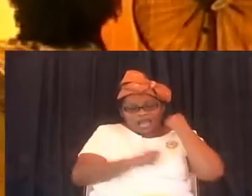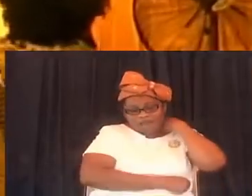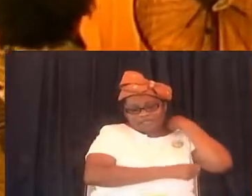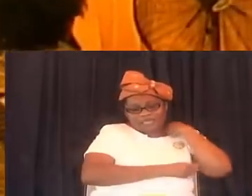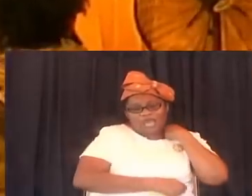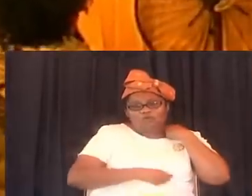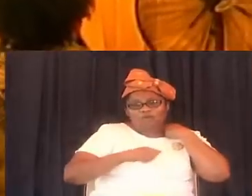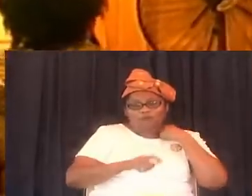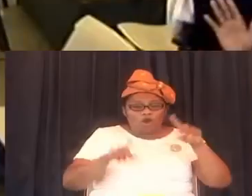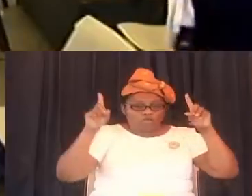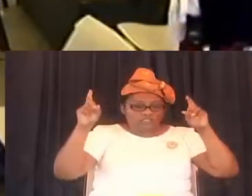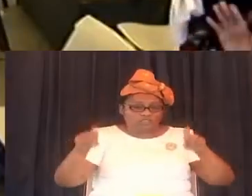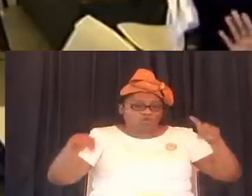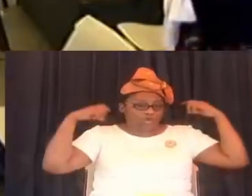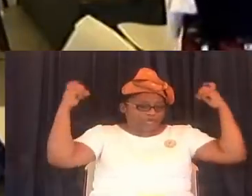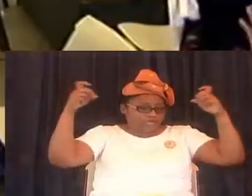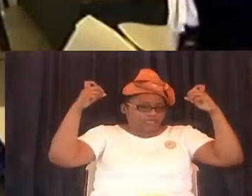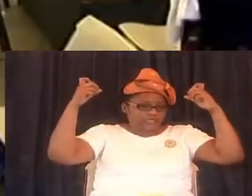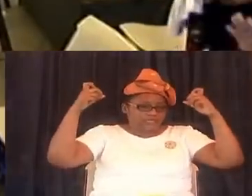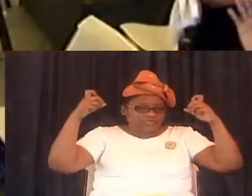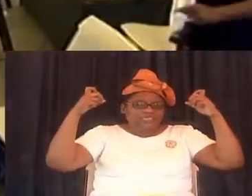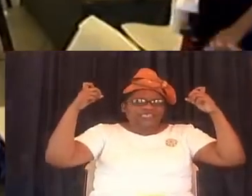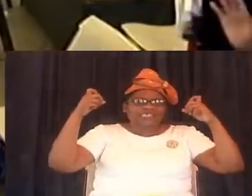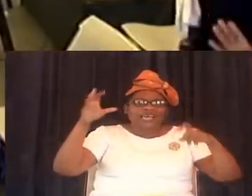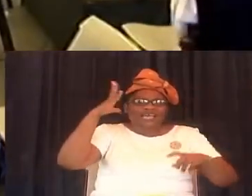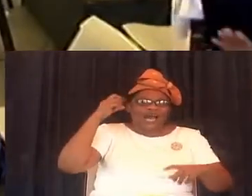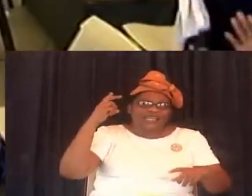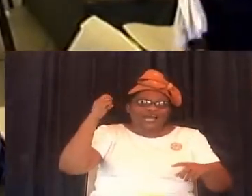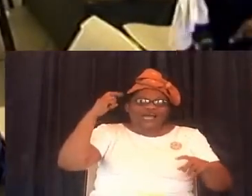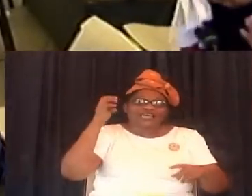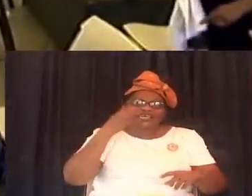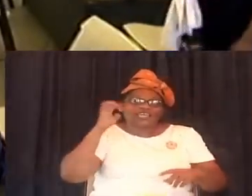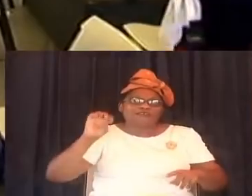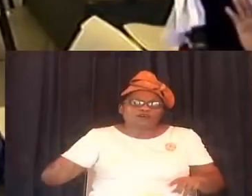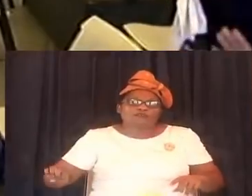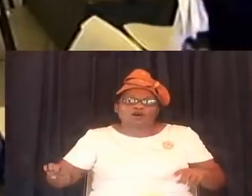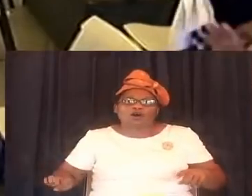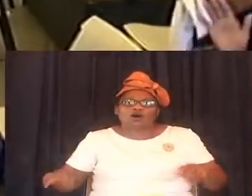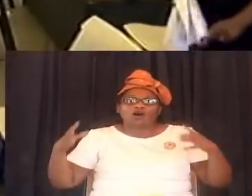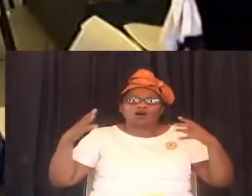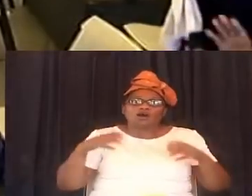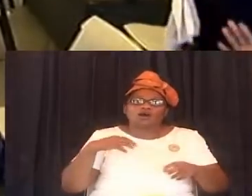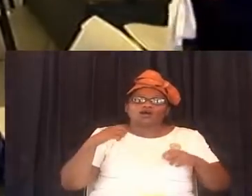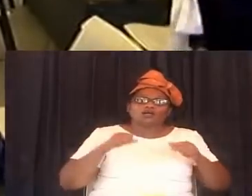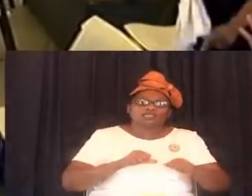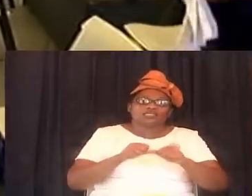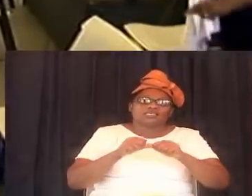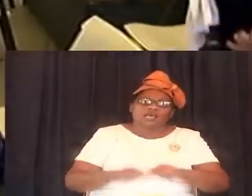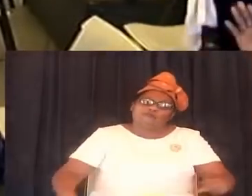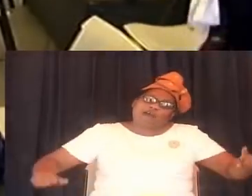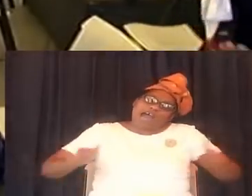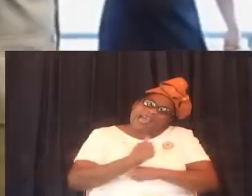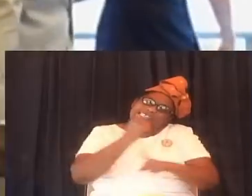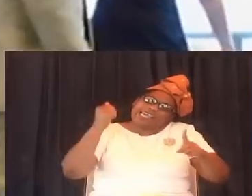an army and he's bound to win. Satan is a human form.